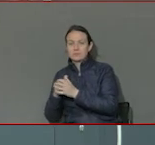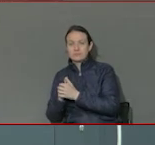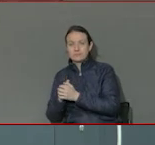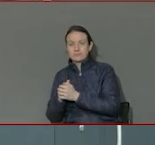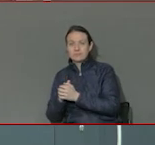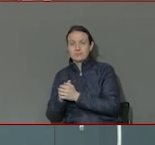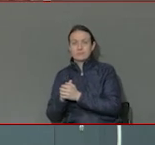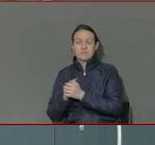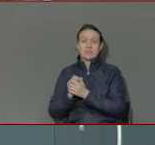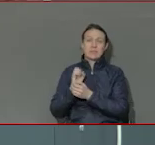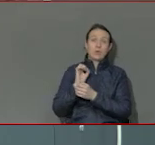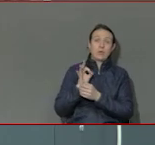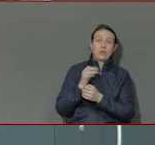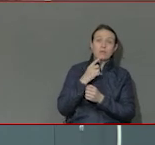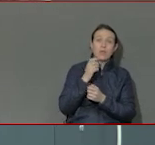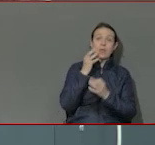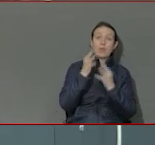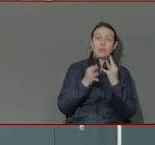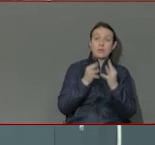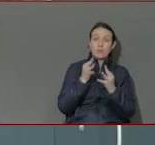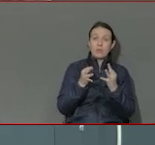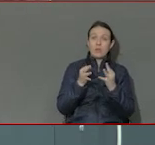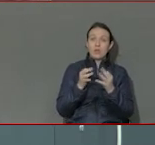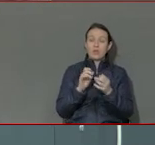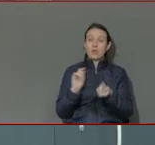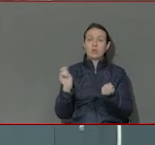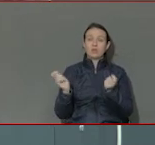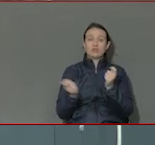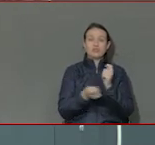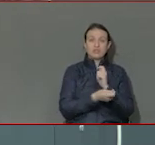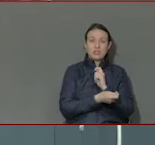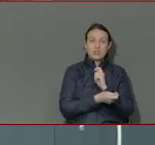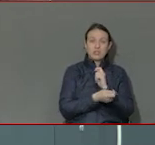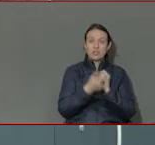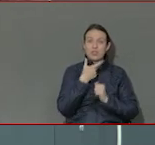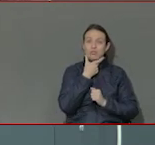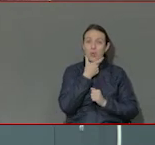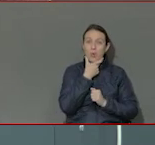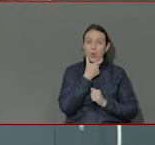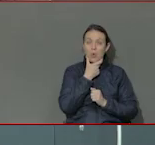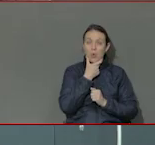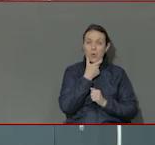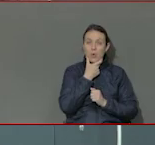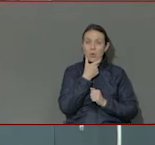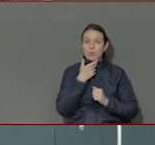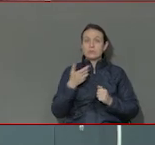So if they say, explain the change in the significance in the jaws of